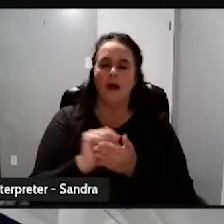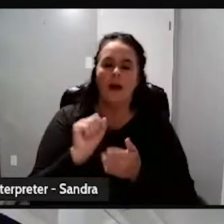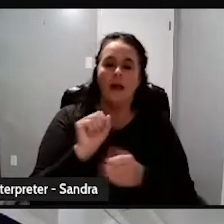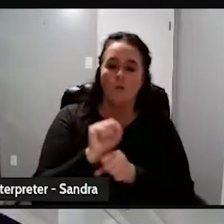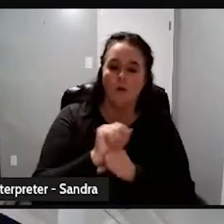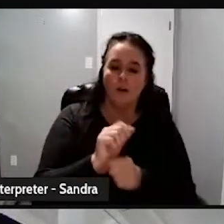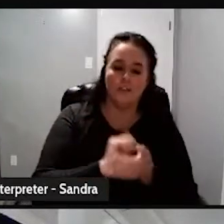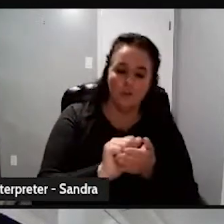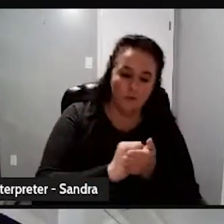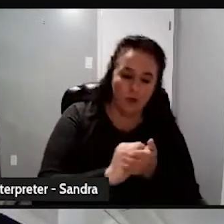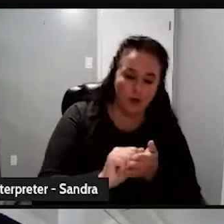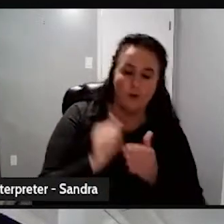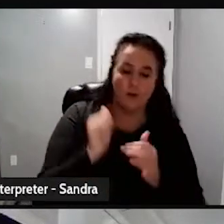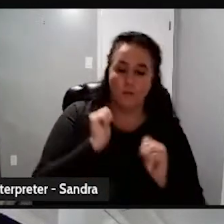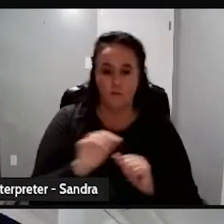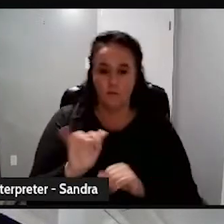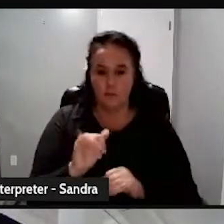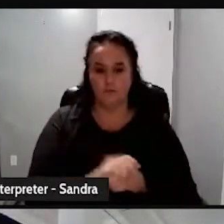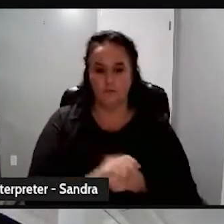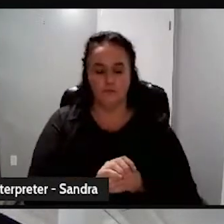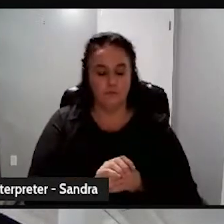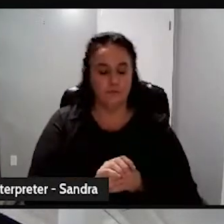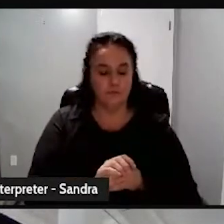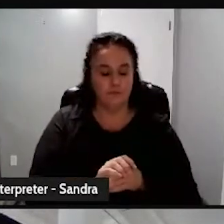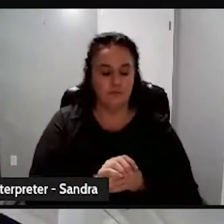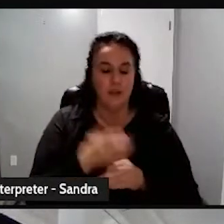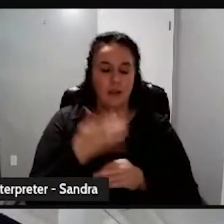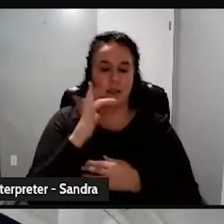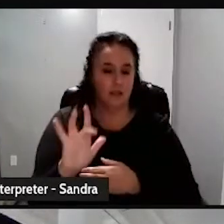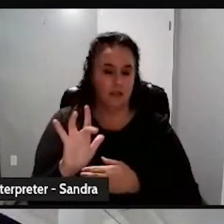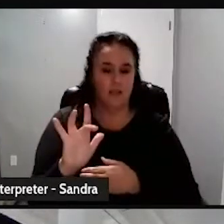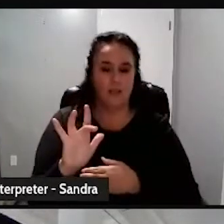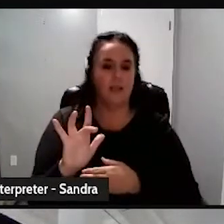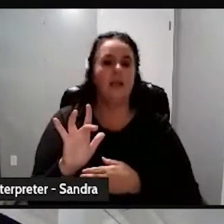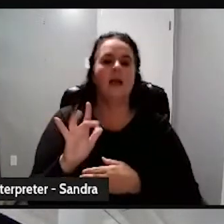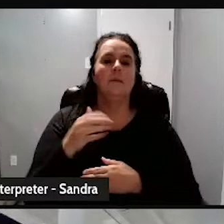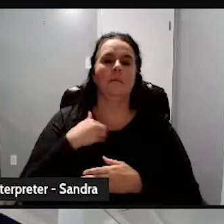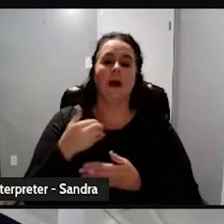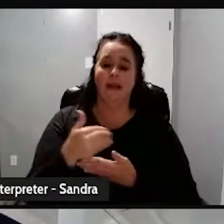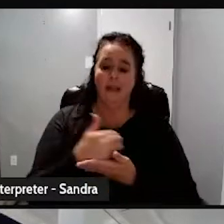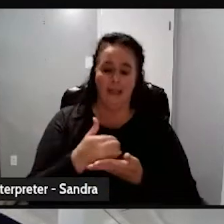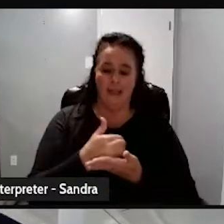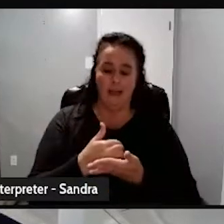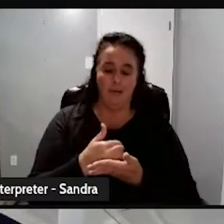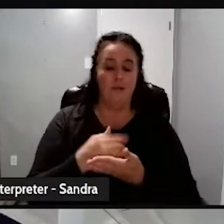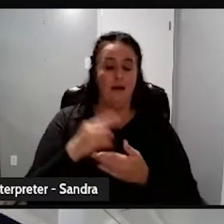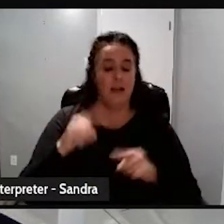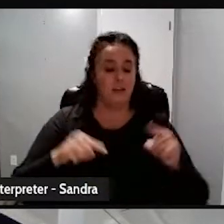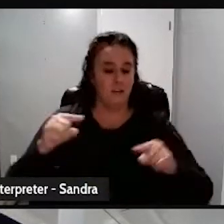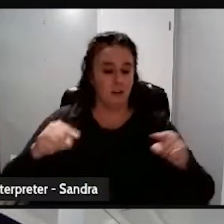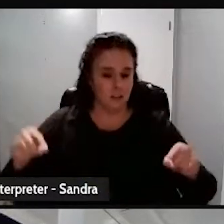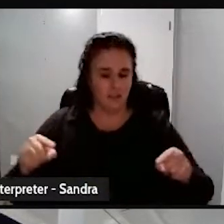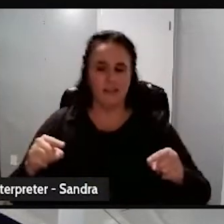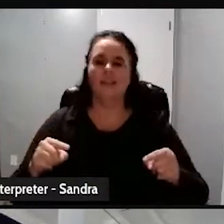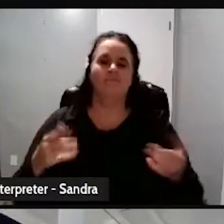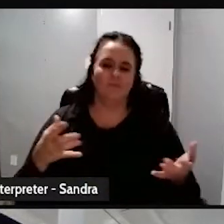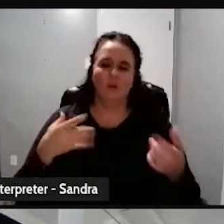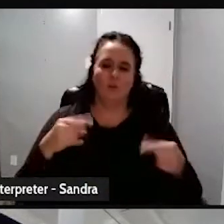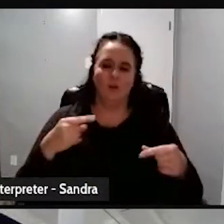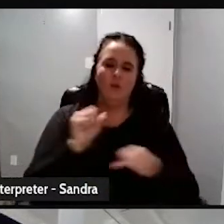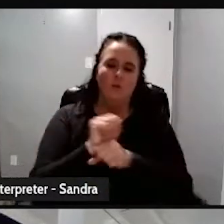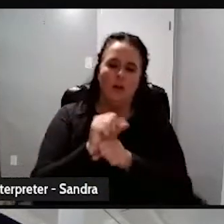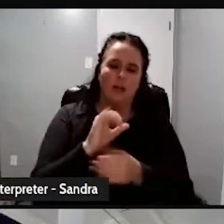And luckily, I get to diversify my income streams, which is something you have to do anyway in the arts.